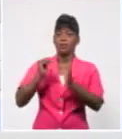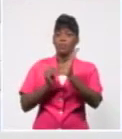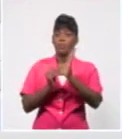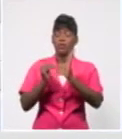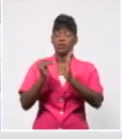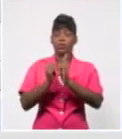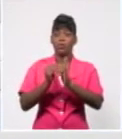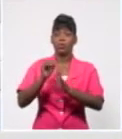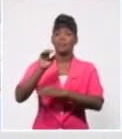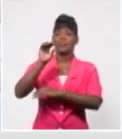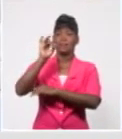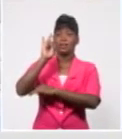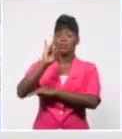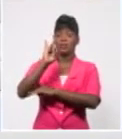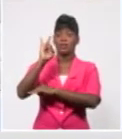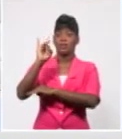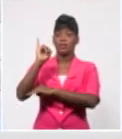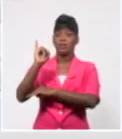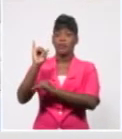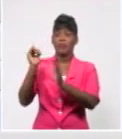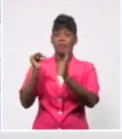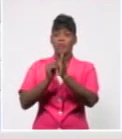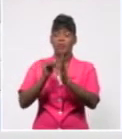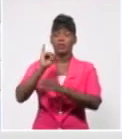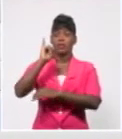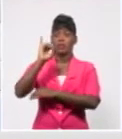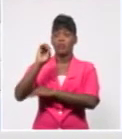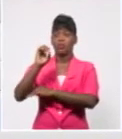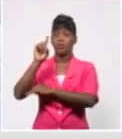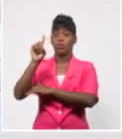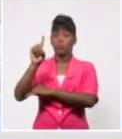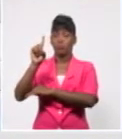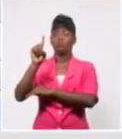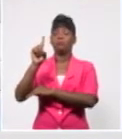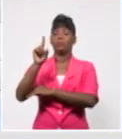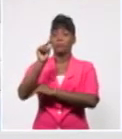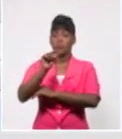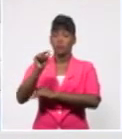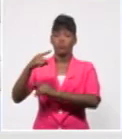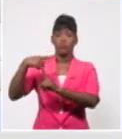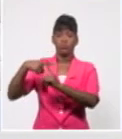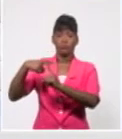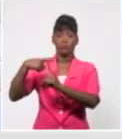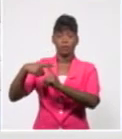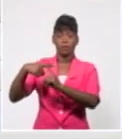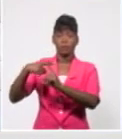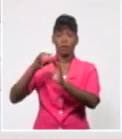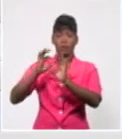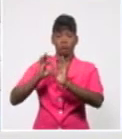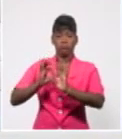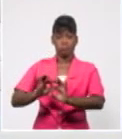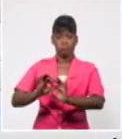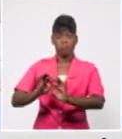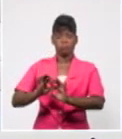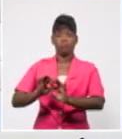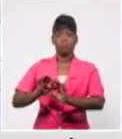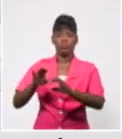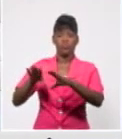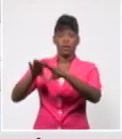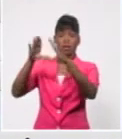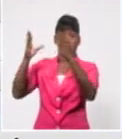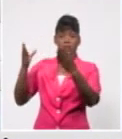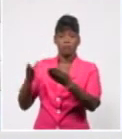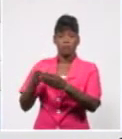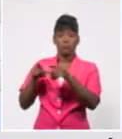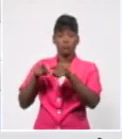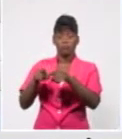25,776,601 infections. However, we're certain that this figure will reach 26 million for tomorrow. Still more alarming is